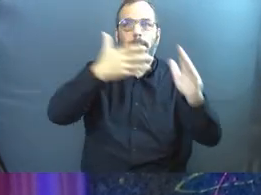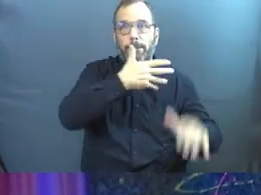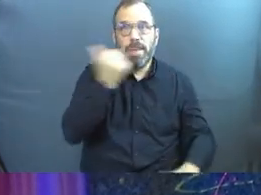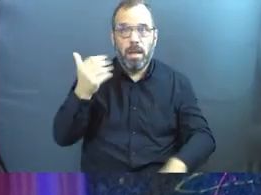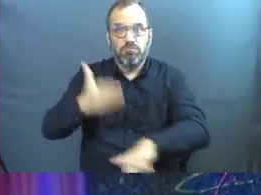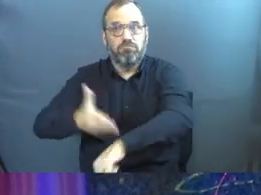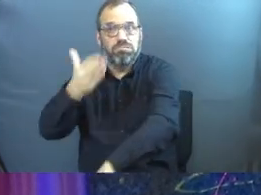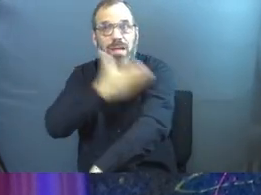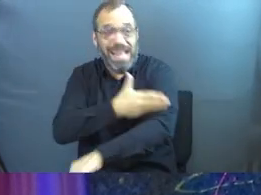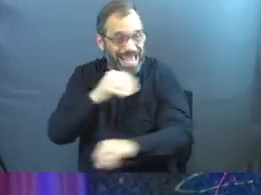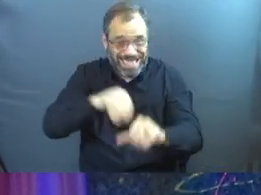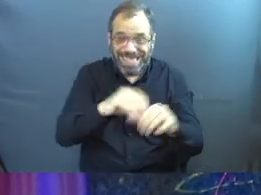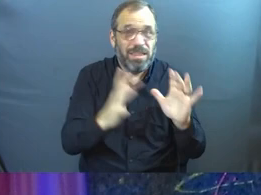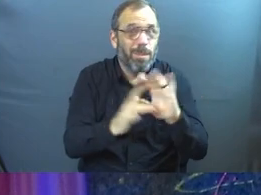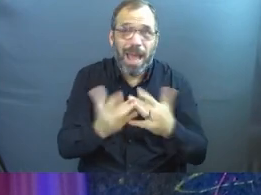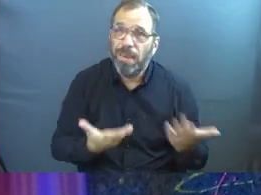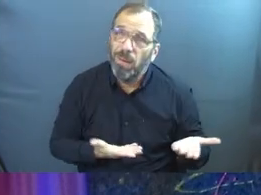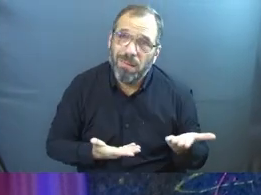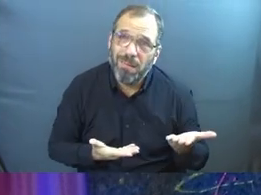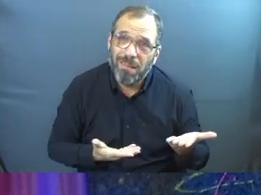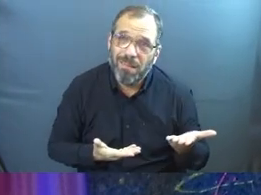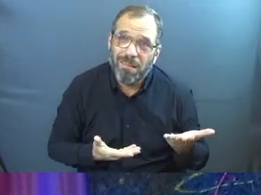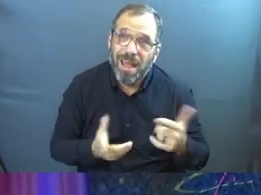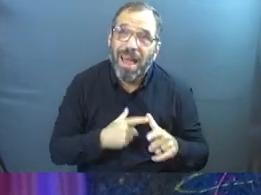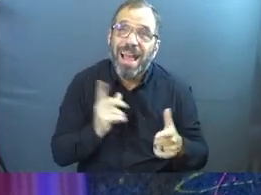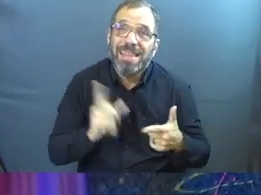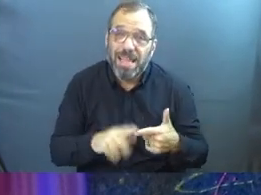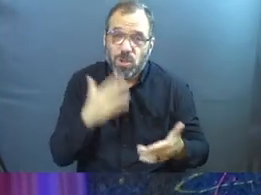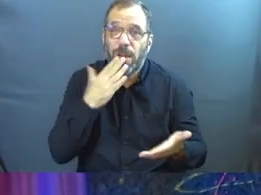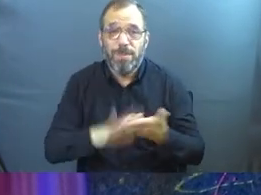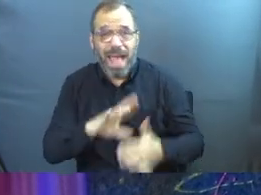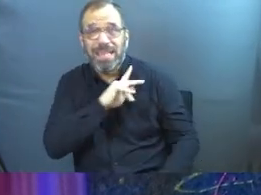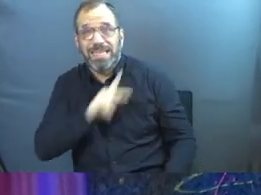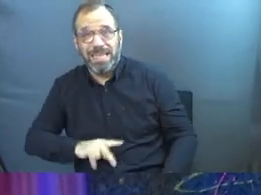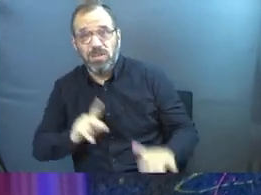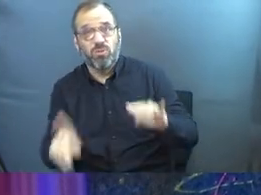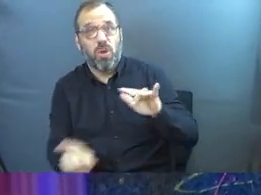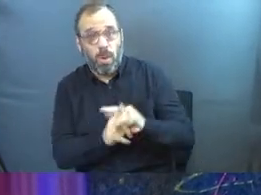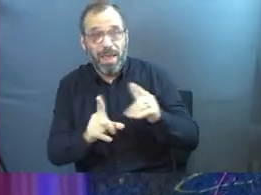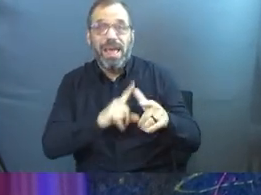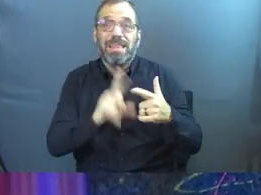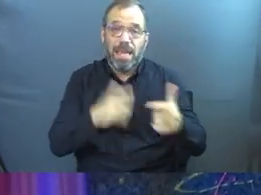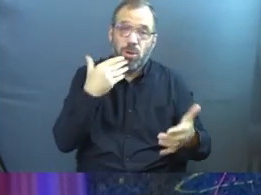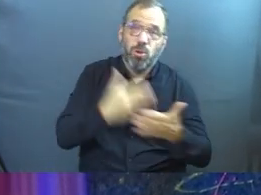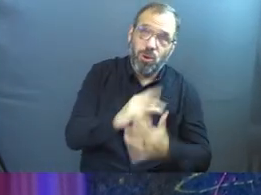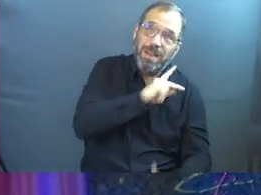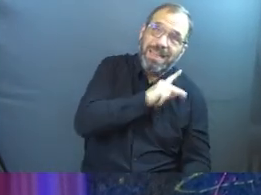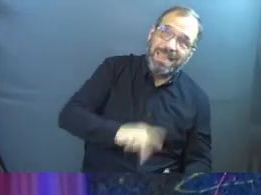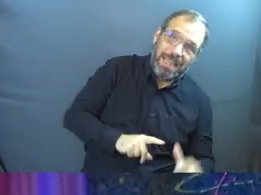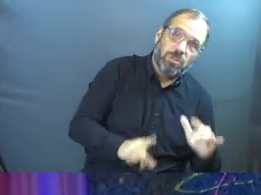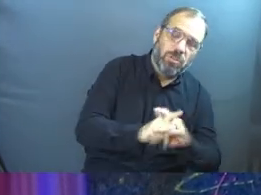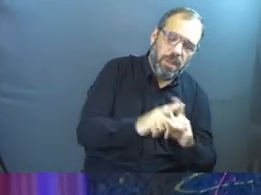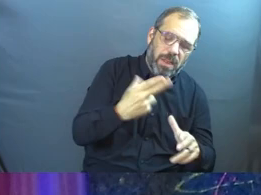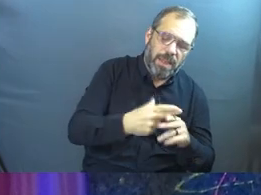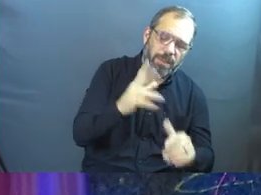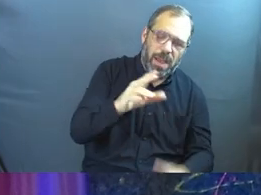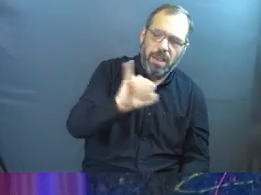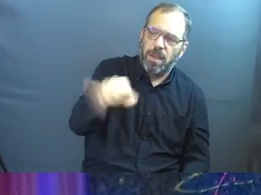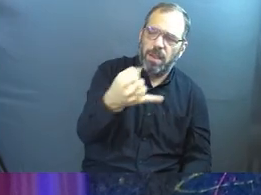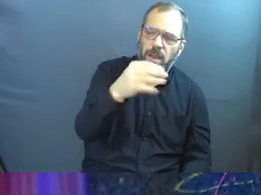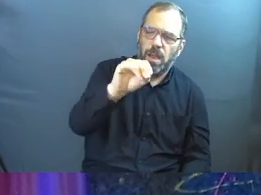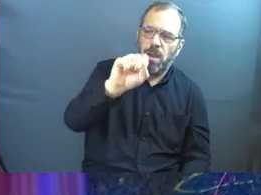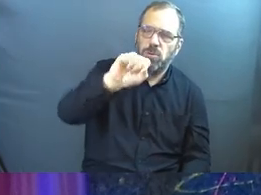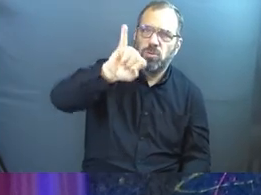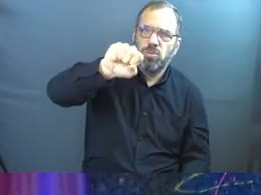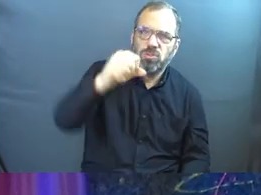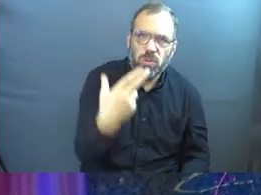better. This is all in the scripture. And then you get bad kings again. And then another good one would pop up named